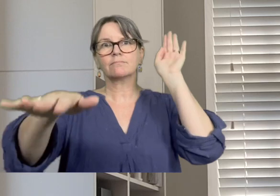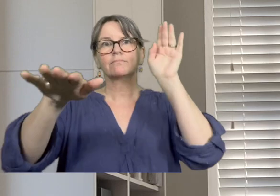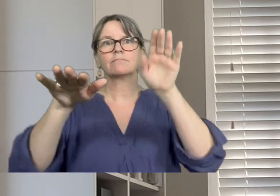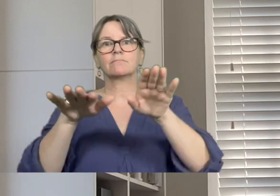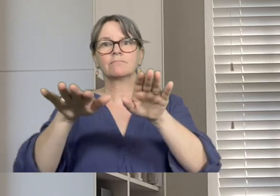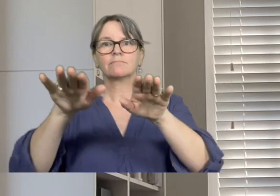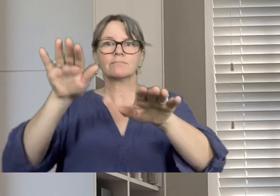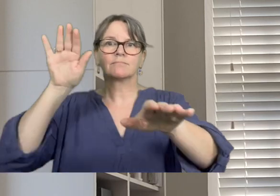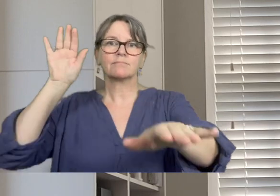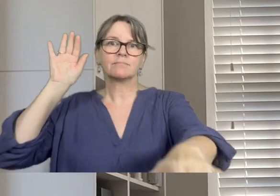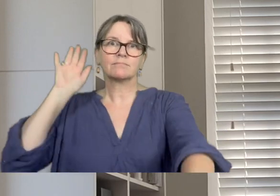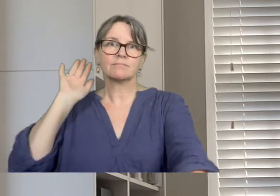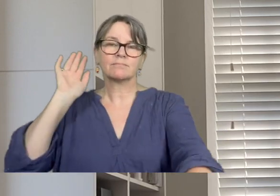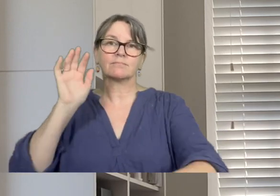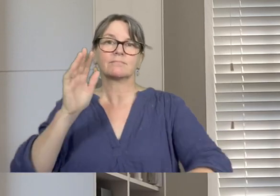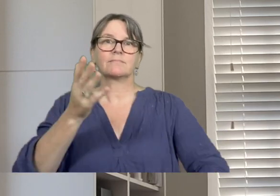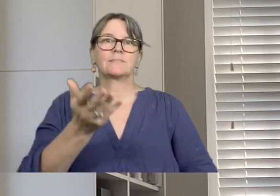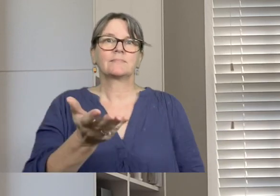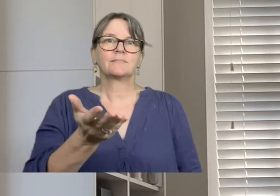One more.